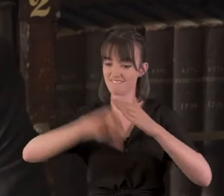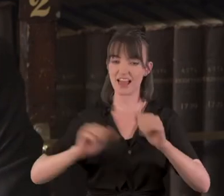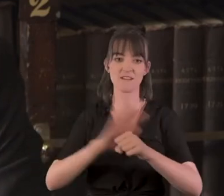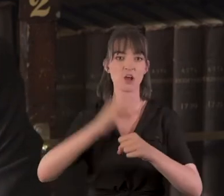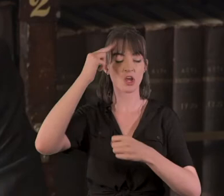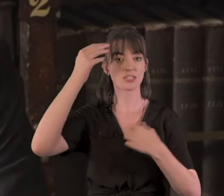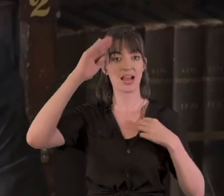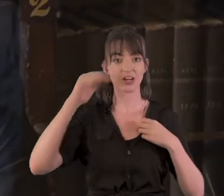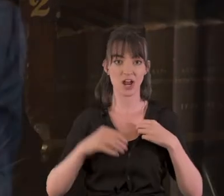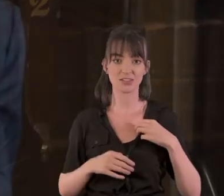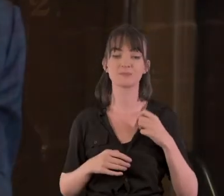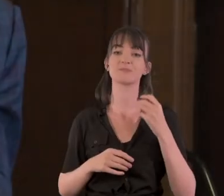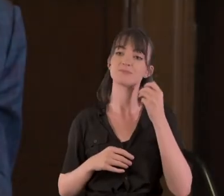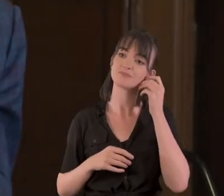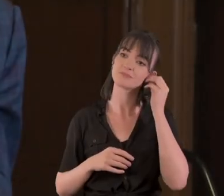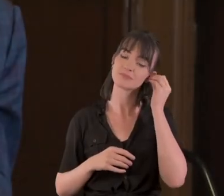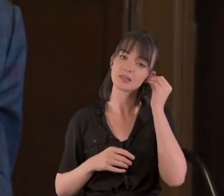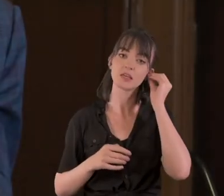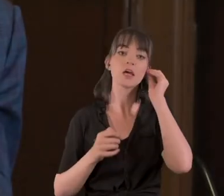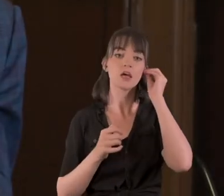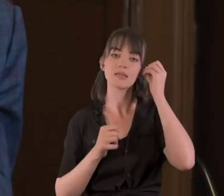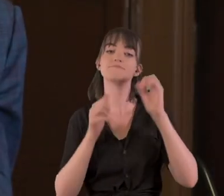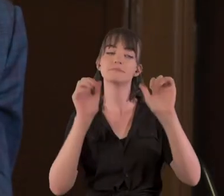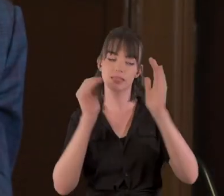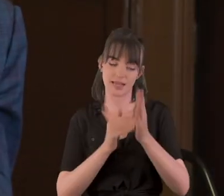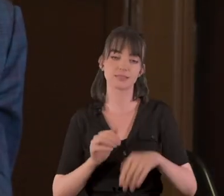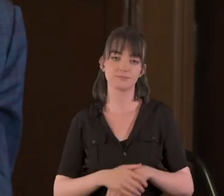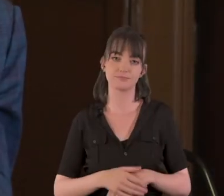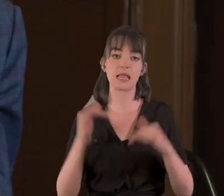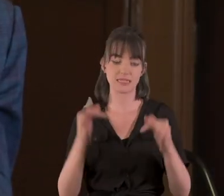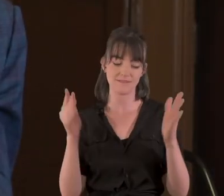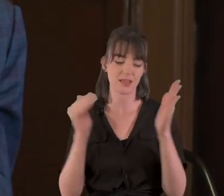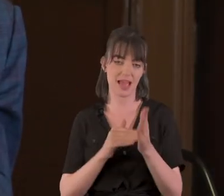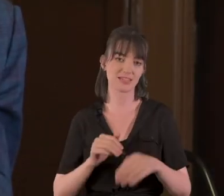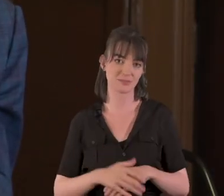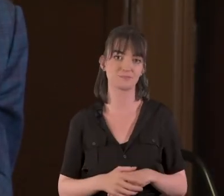In answer to that last question, absolutely yes. Absolutely yes.